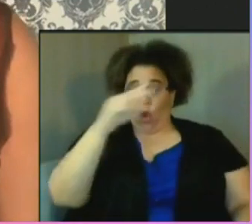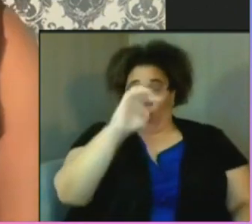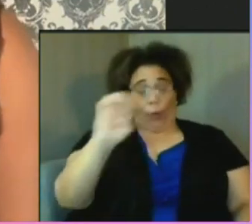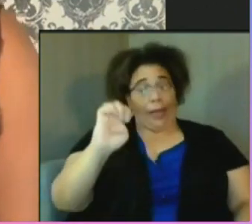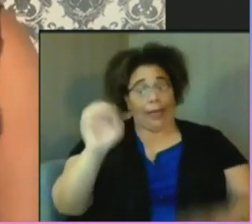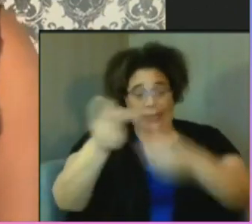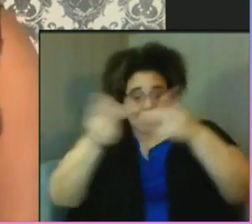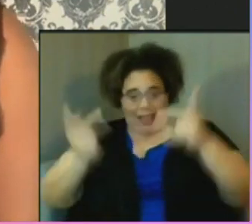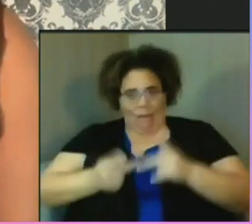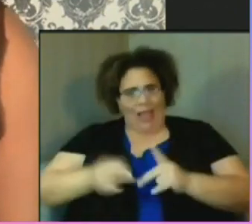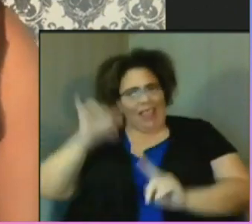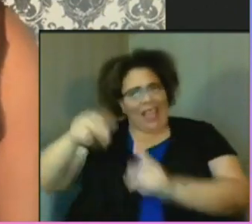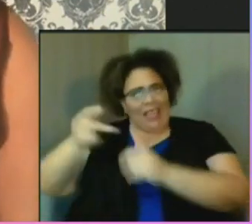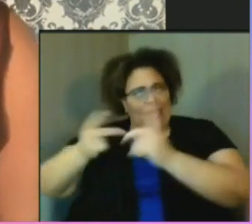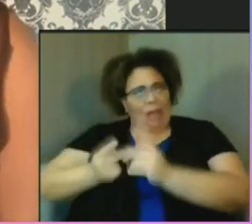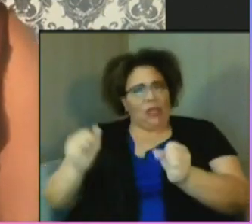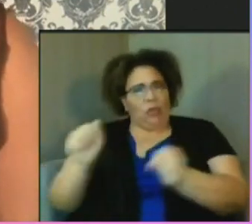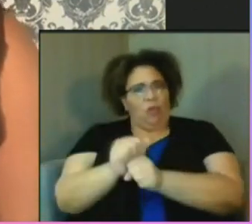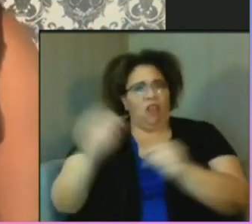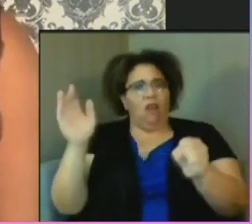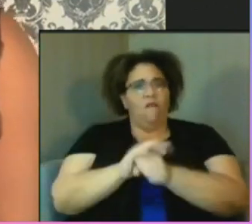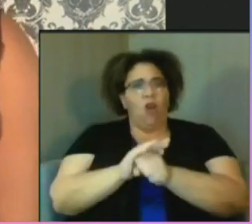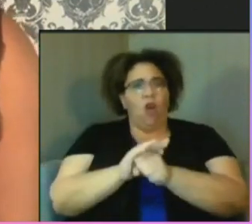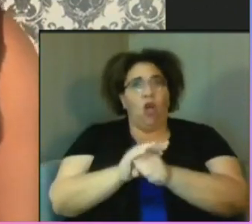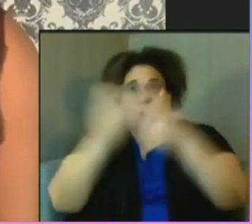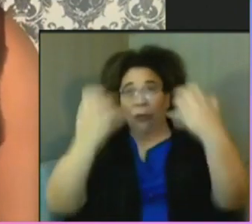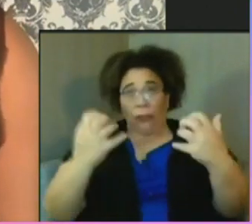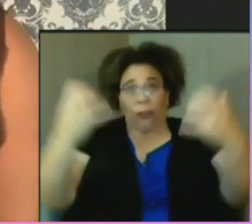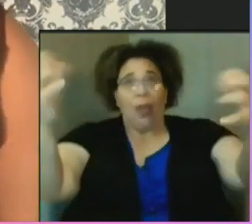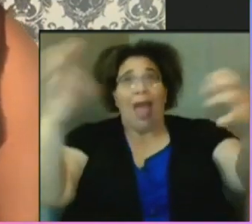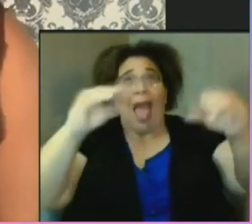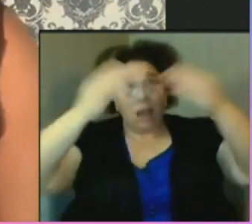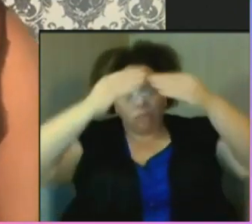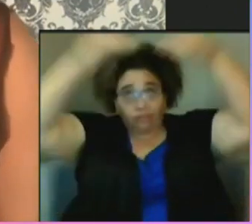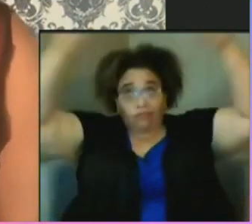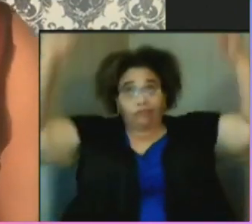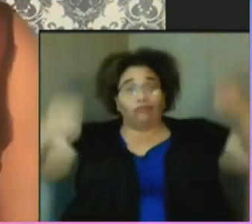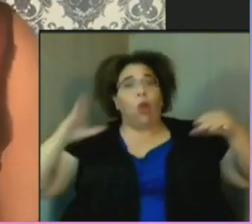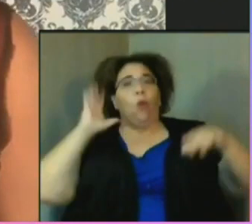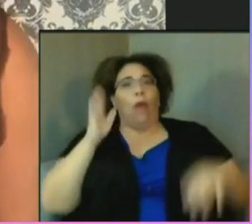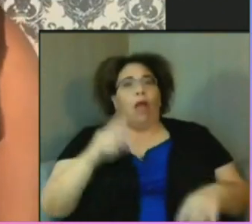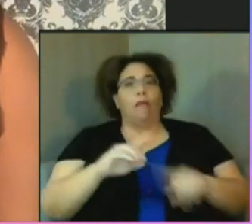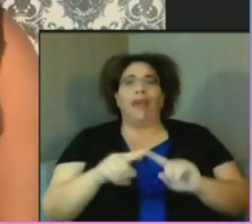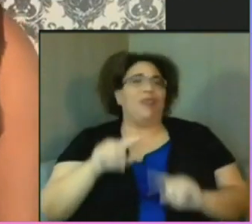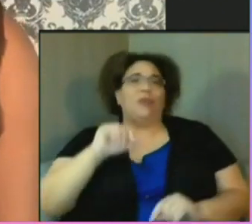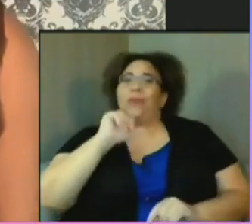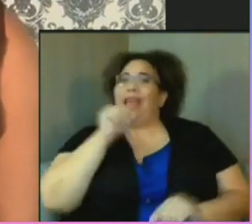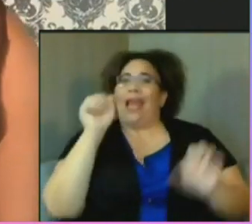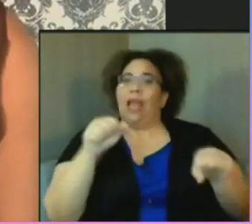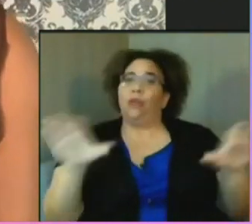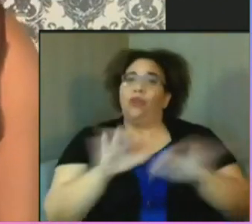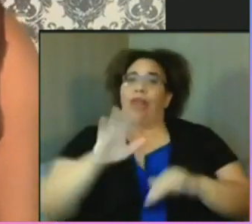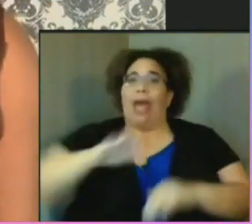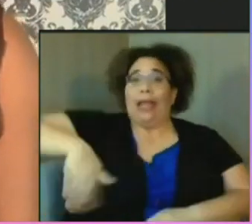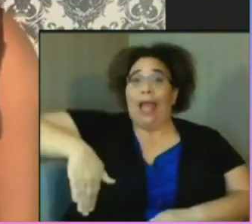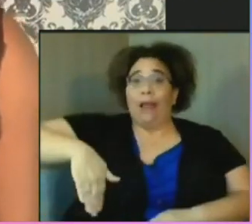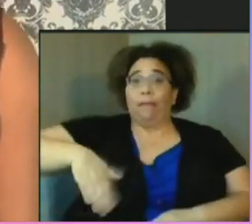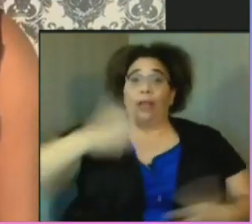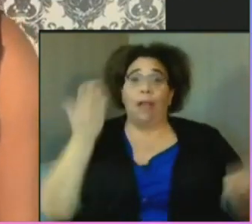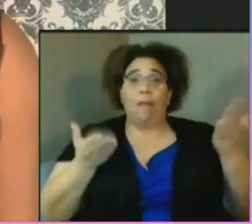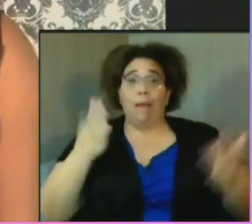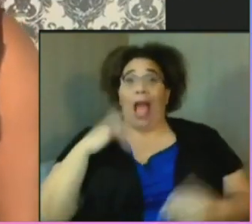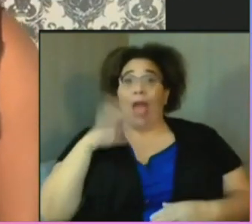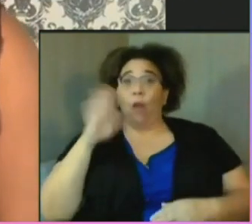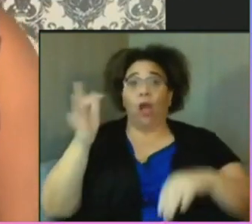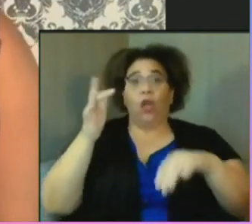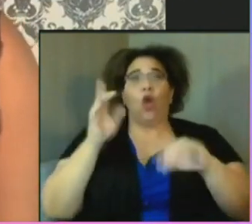with a studio, and there'd be a live audience there as well as a virtual audience, but we're not able to do that just yet. I may actually